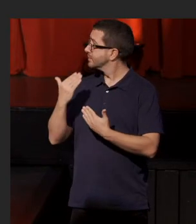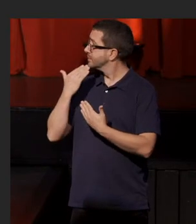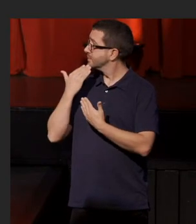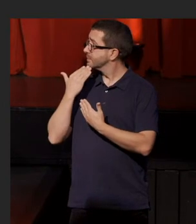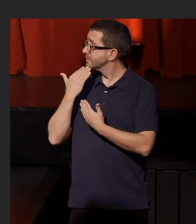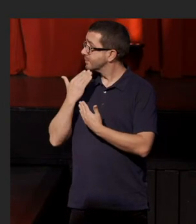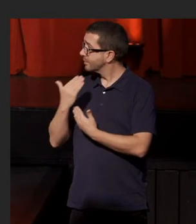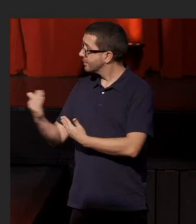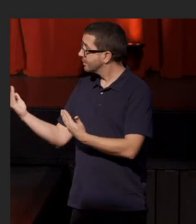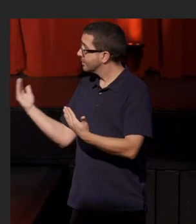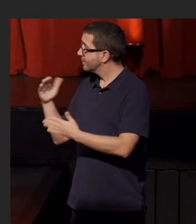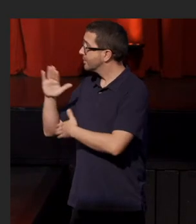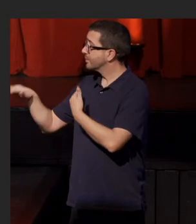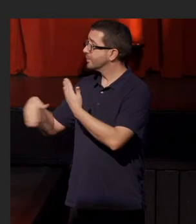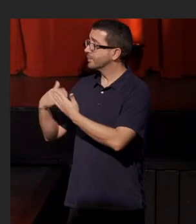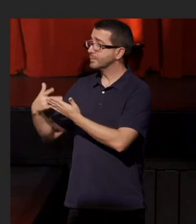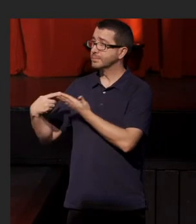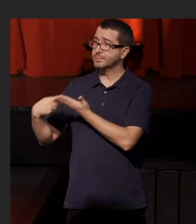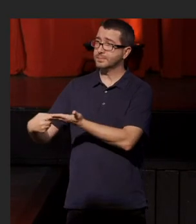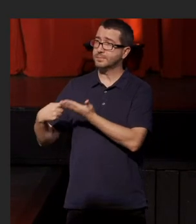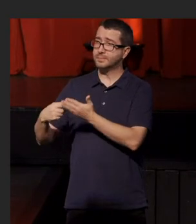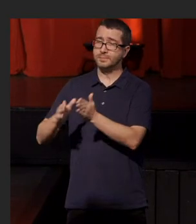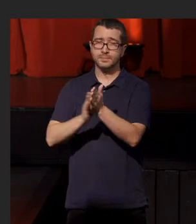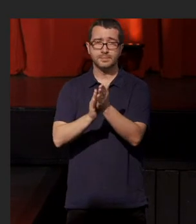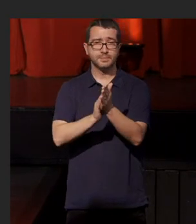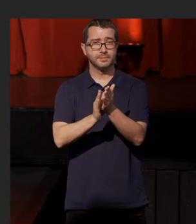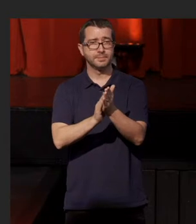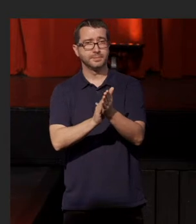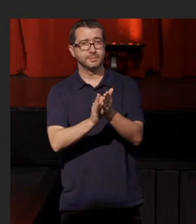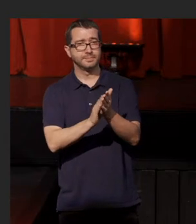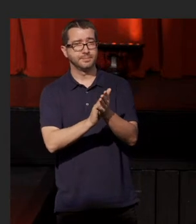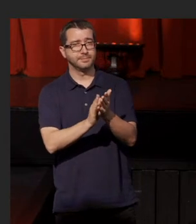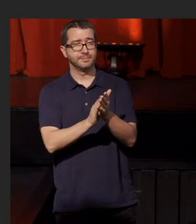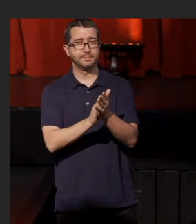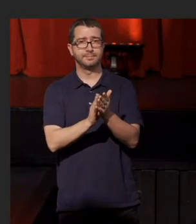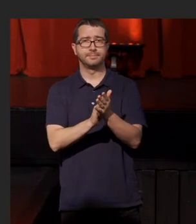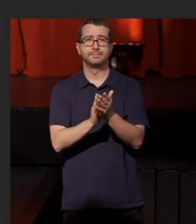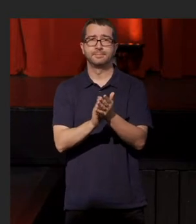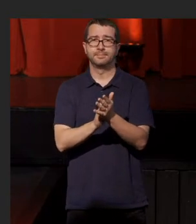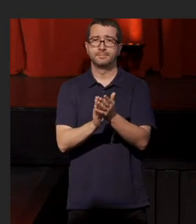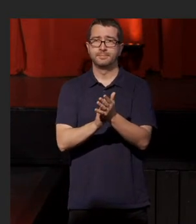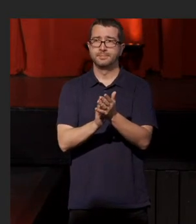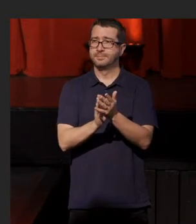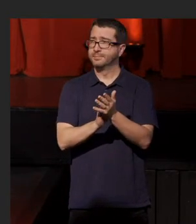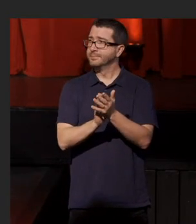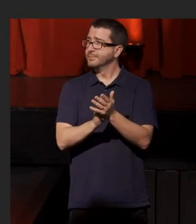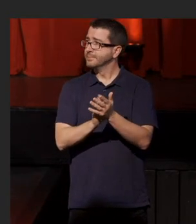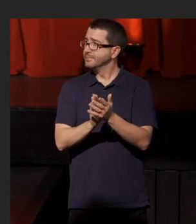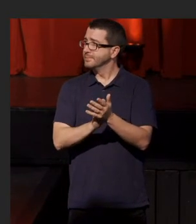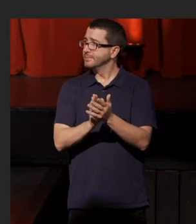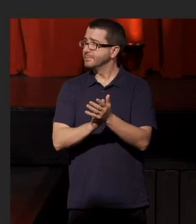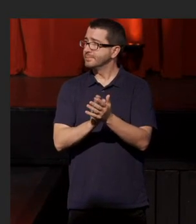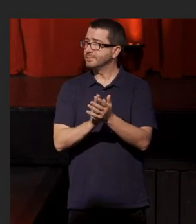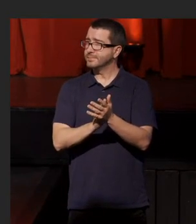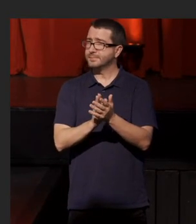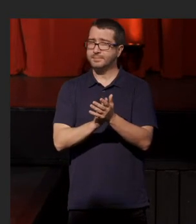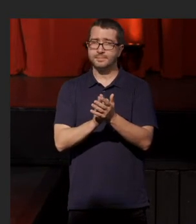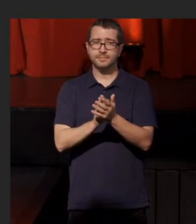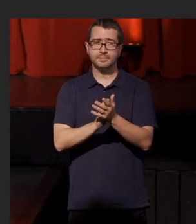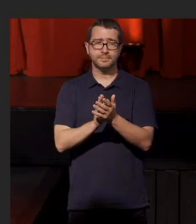for this invigorating discussion tonight. Thank you so much. Thank you.